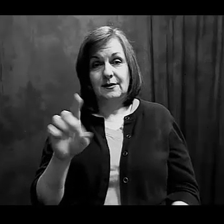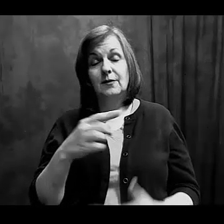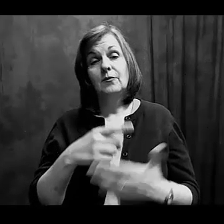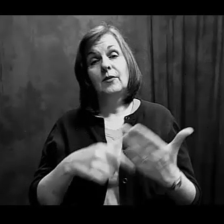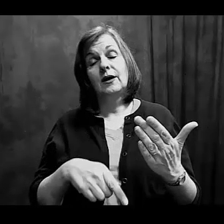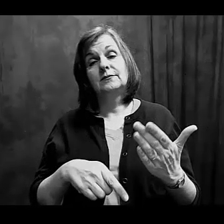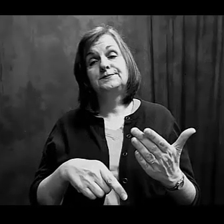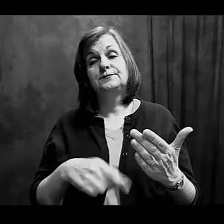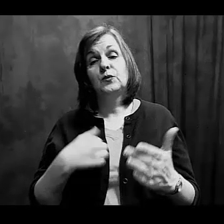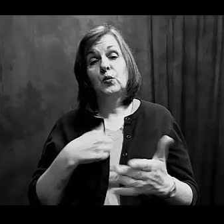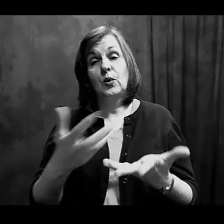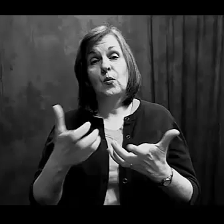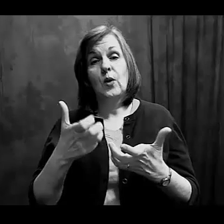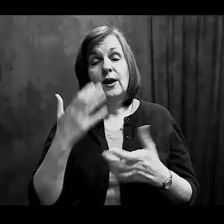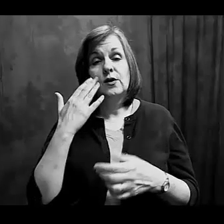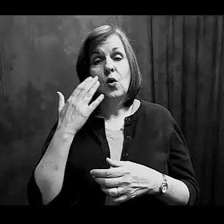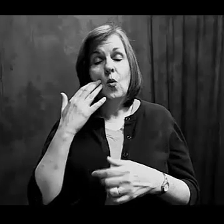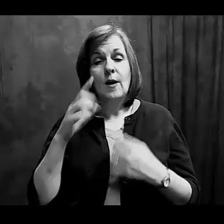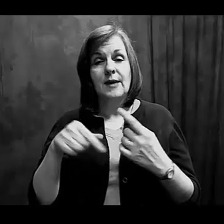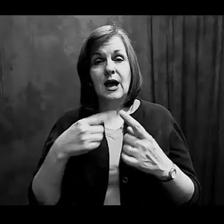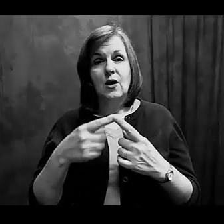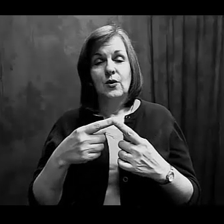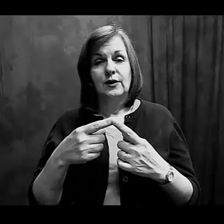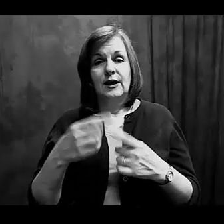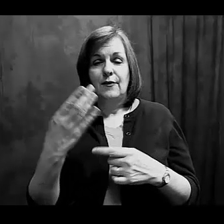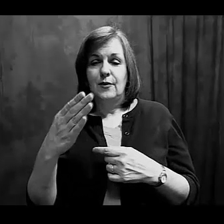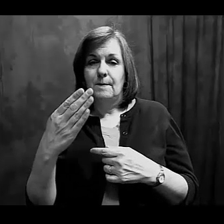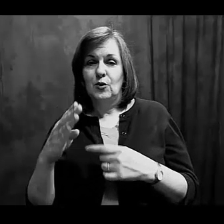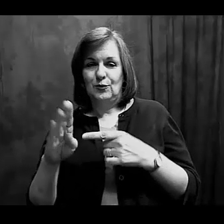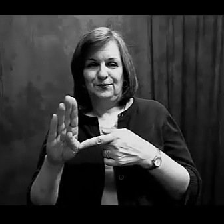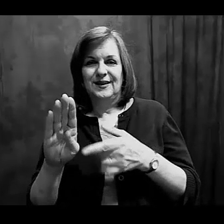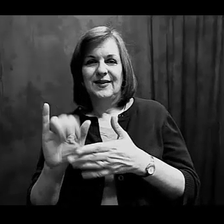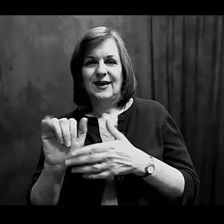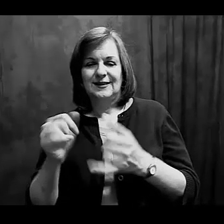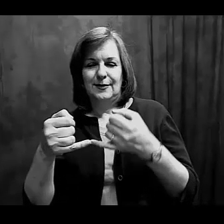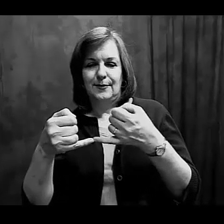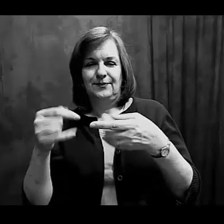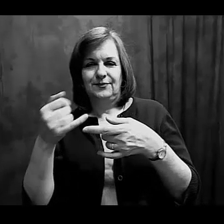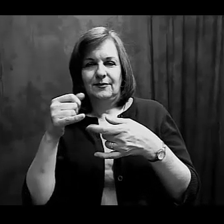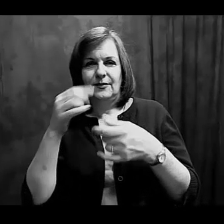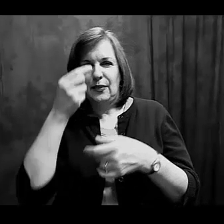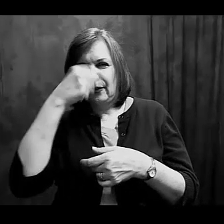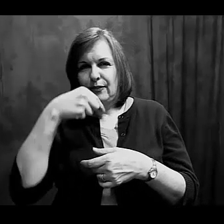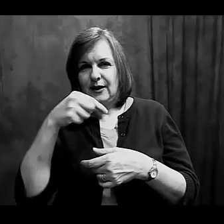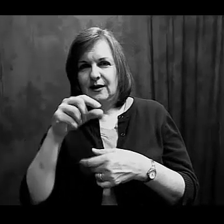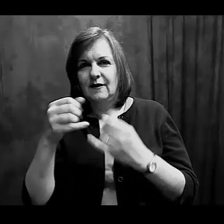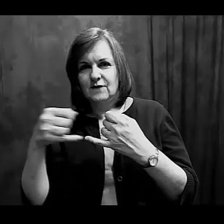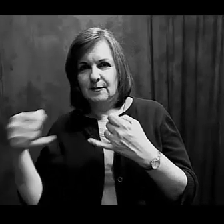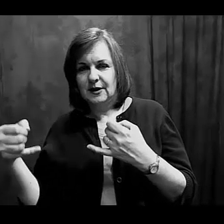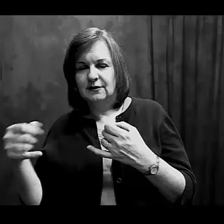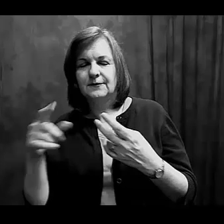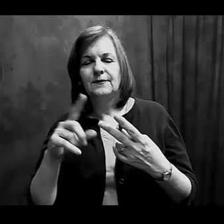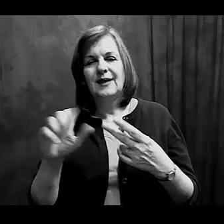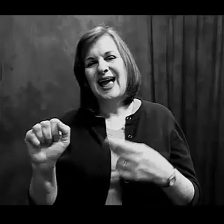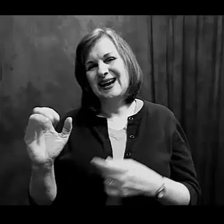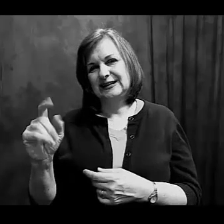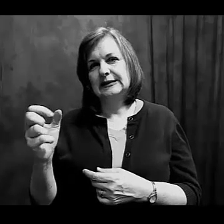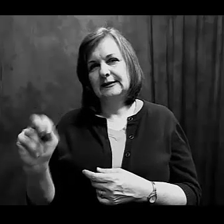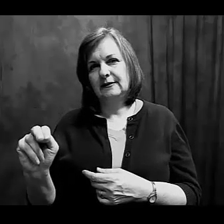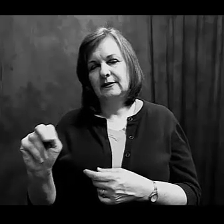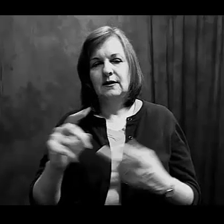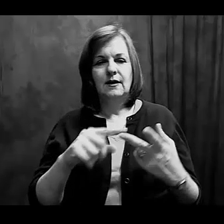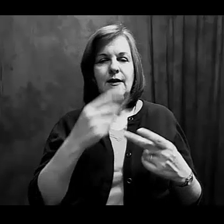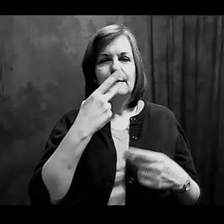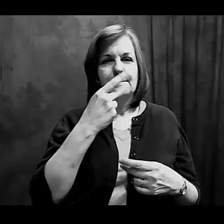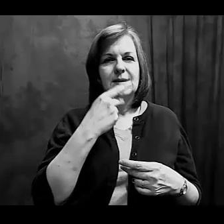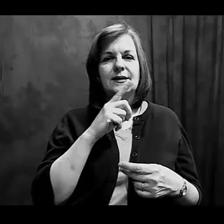in is the blue being the actin or the thin filaments, and the pink